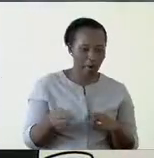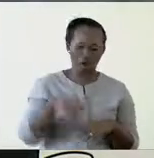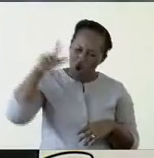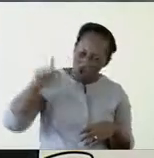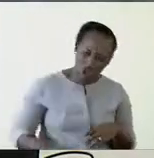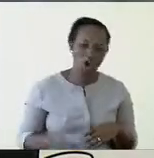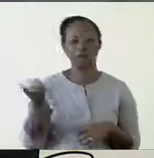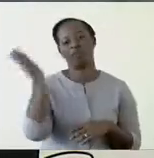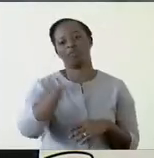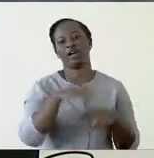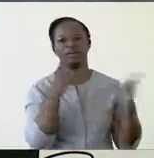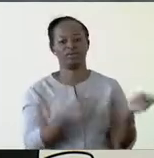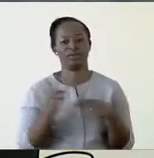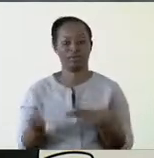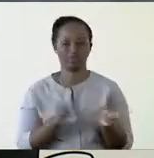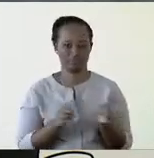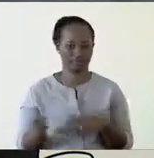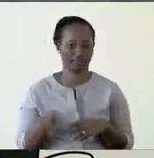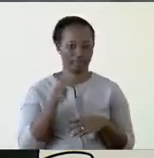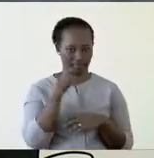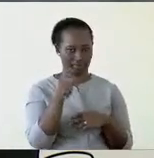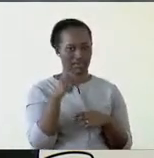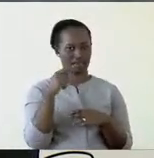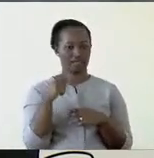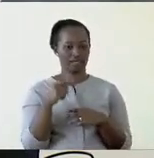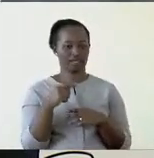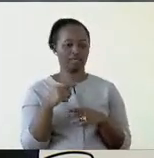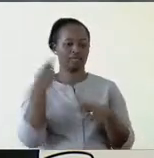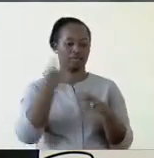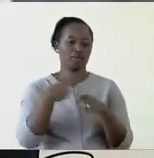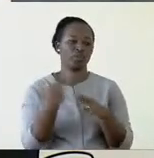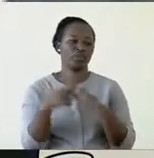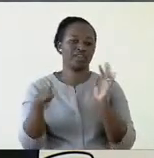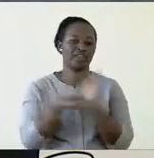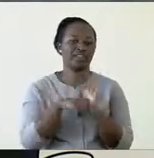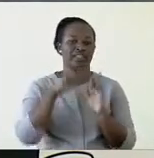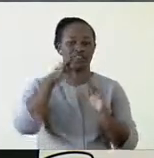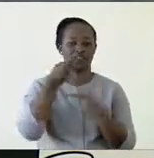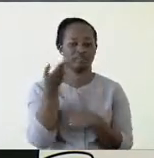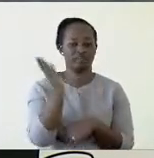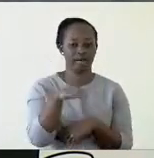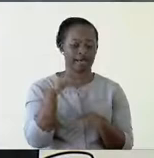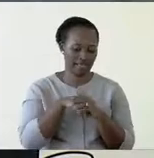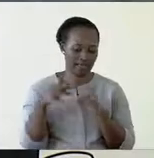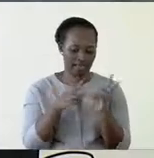low, you also turn it to normal. That one is referred to as a negative feedback